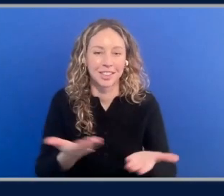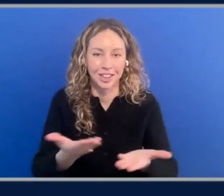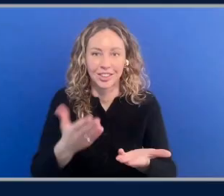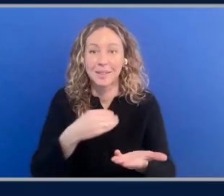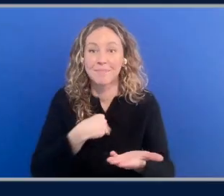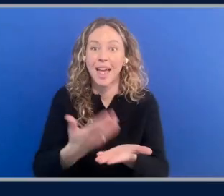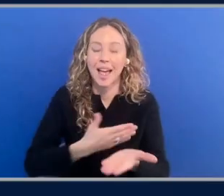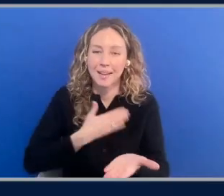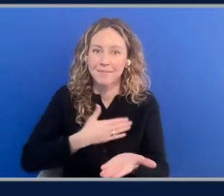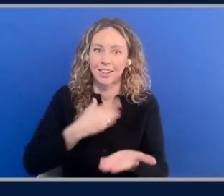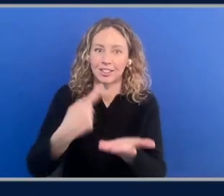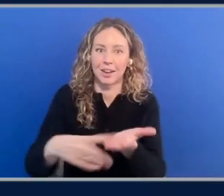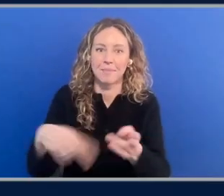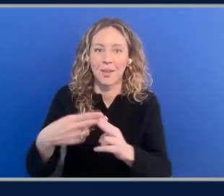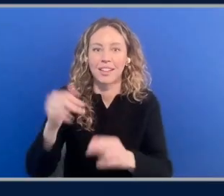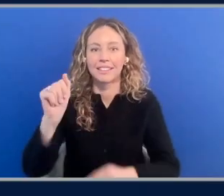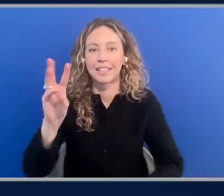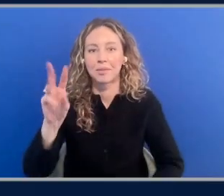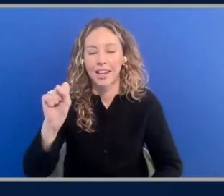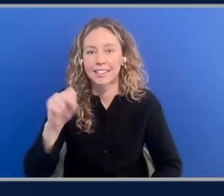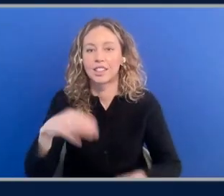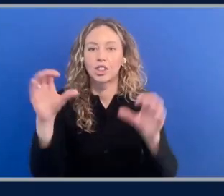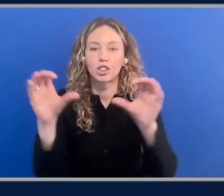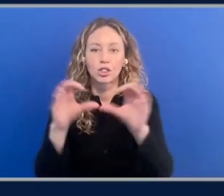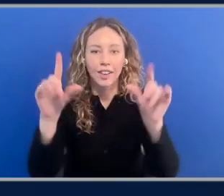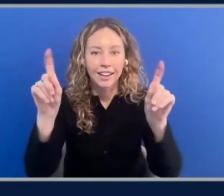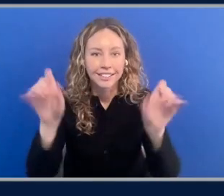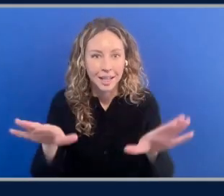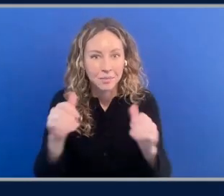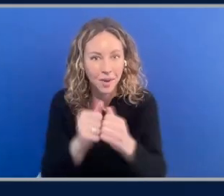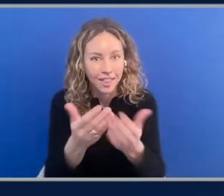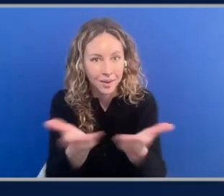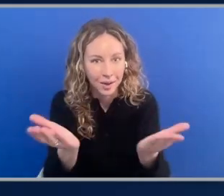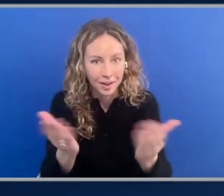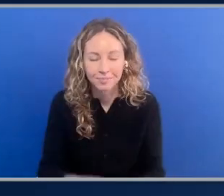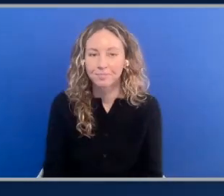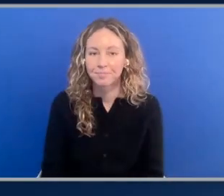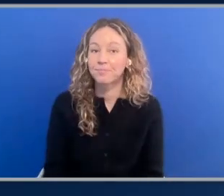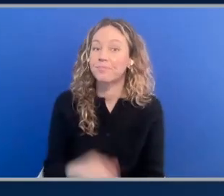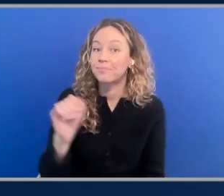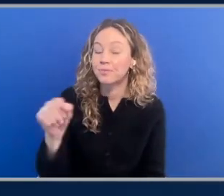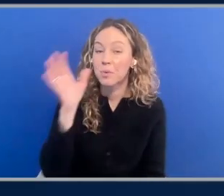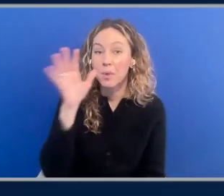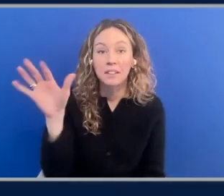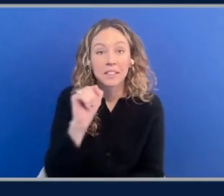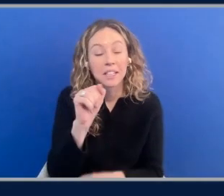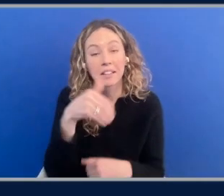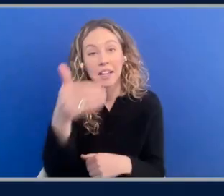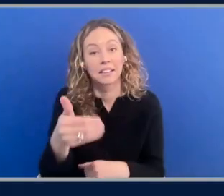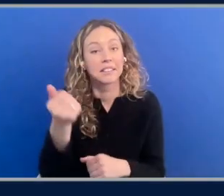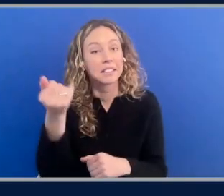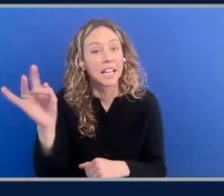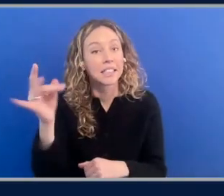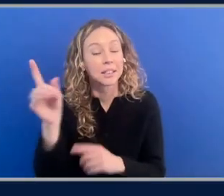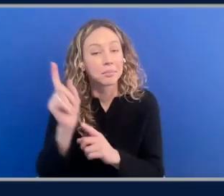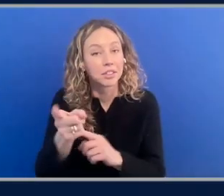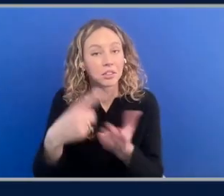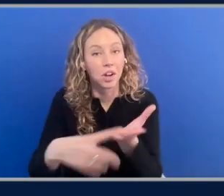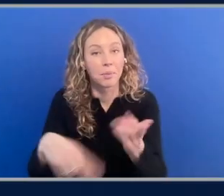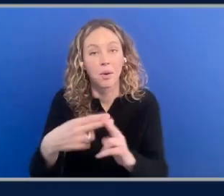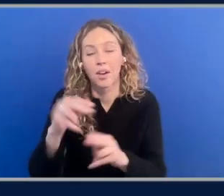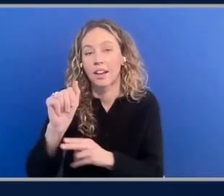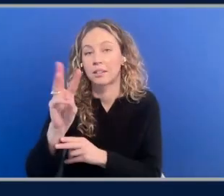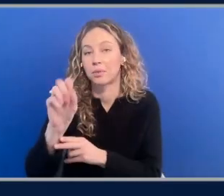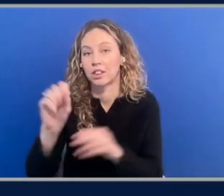this AWS Certified AI Practitioner exam with folks. Exactly. So today we're going to spend the next roughly 18 minutes talking about the AWS